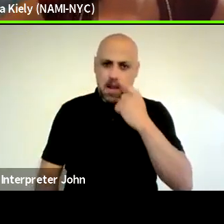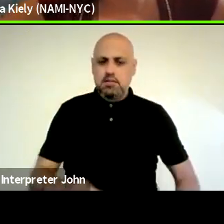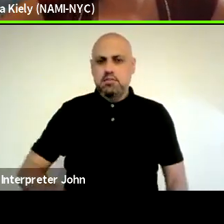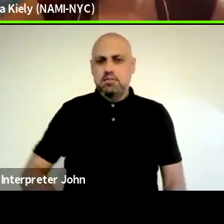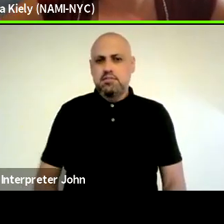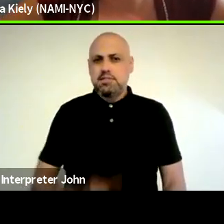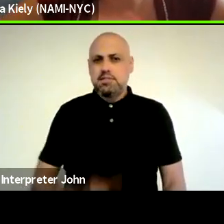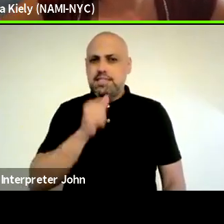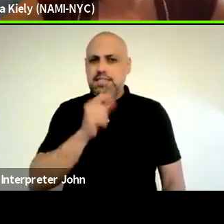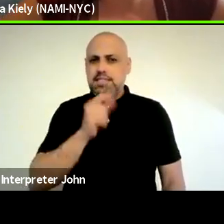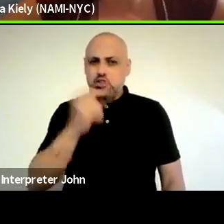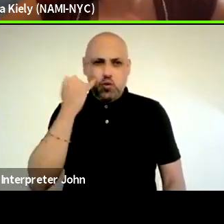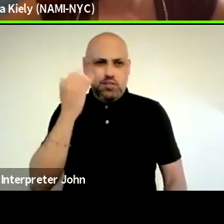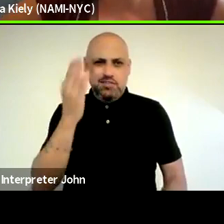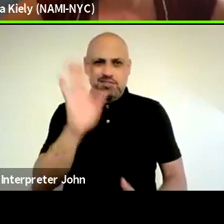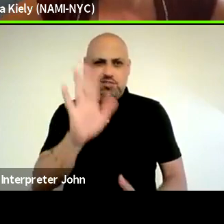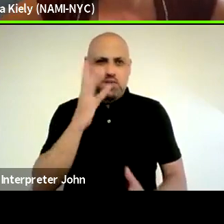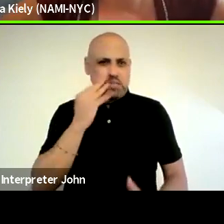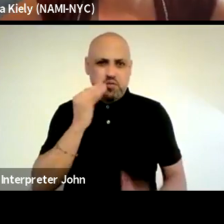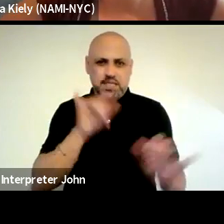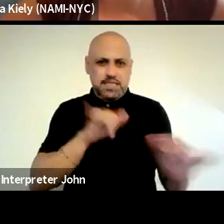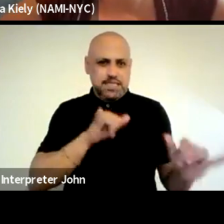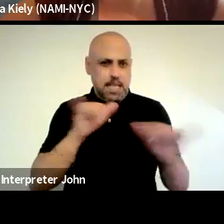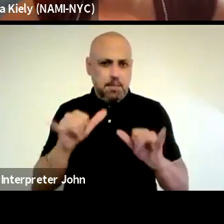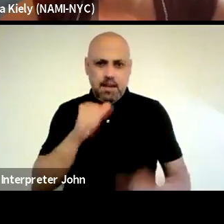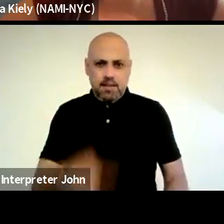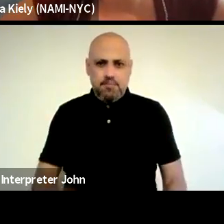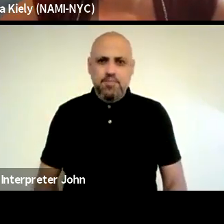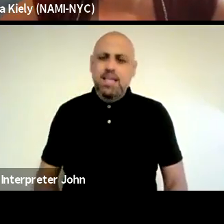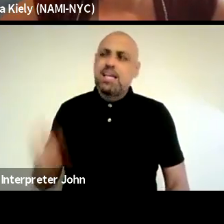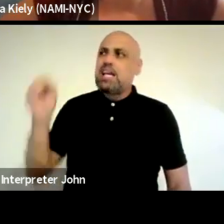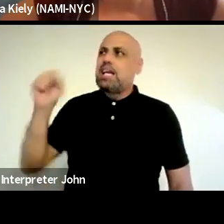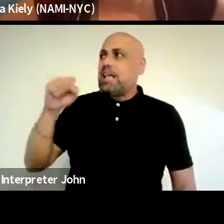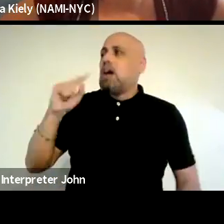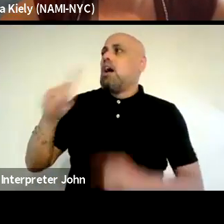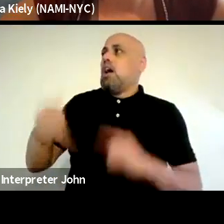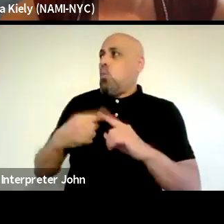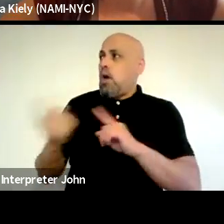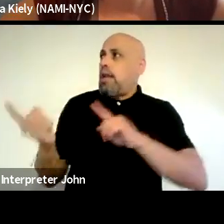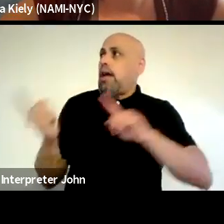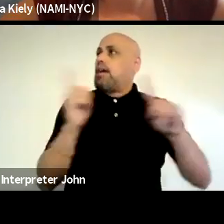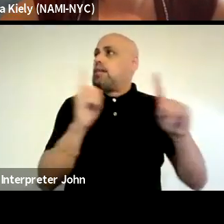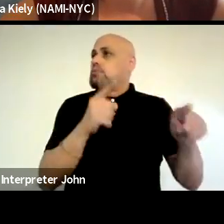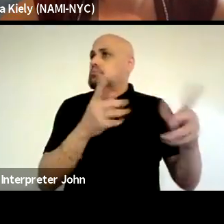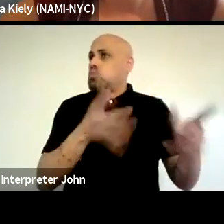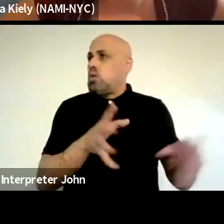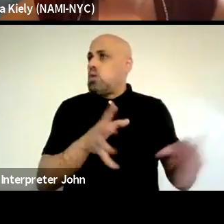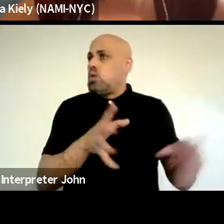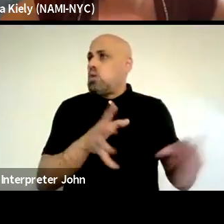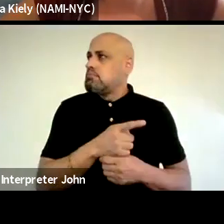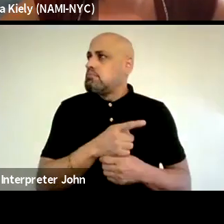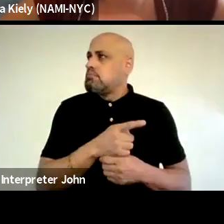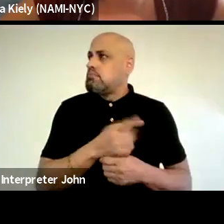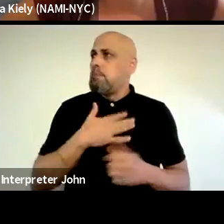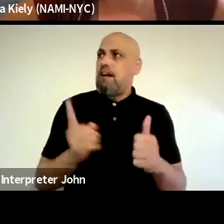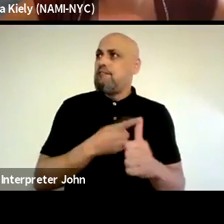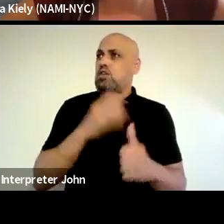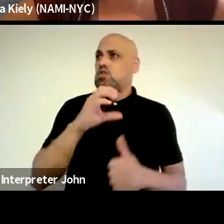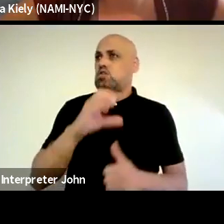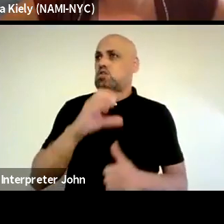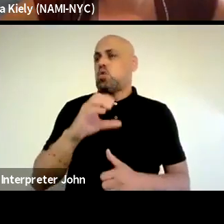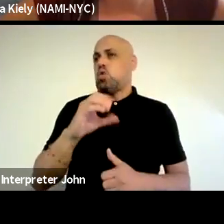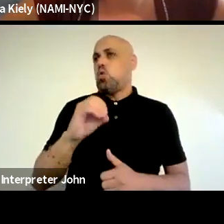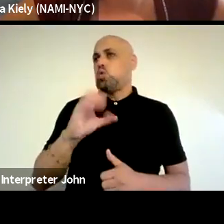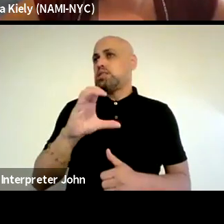Not sure if that was part of your experience or not. Well, yeah, I mean, when I went to my first OCD